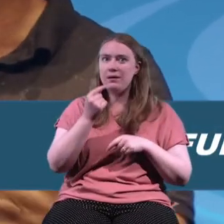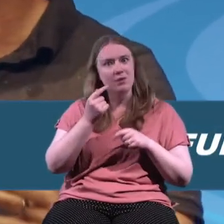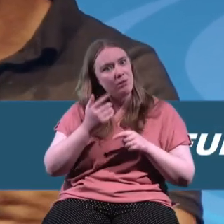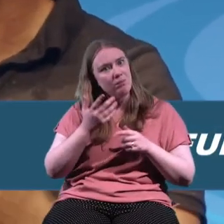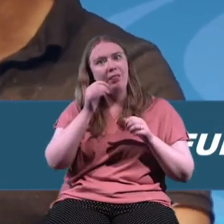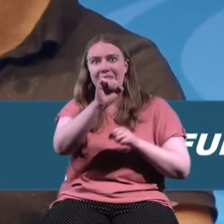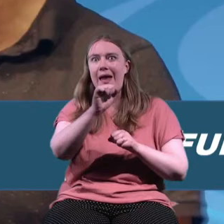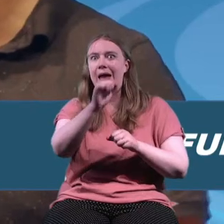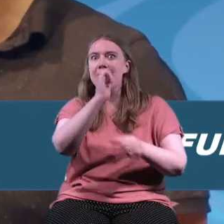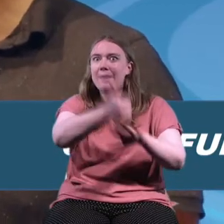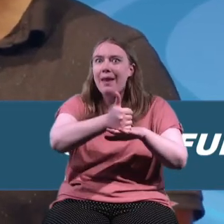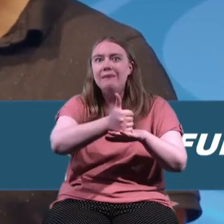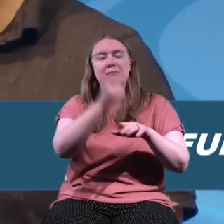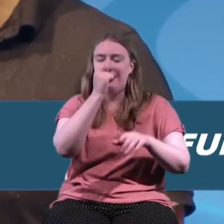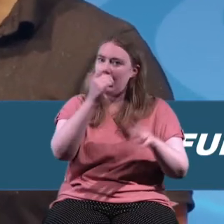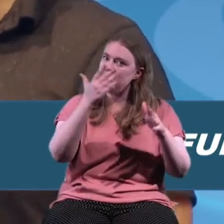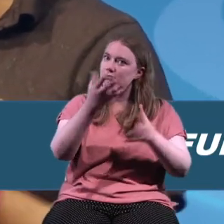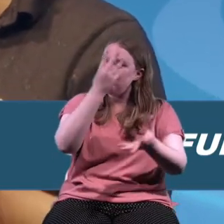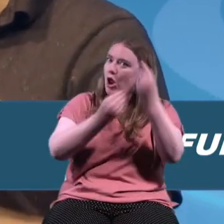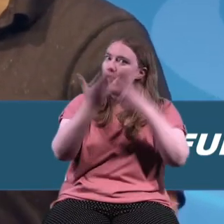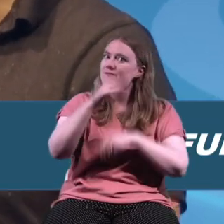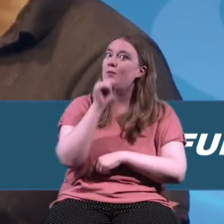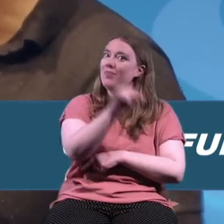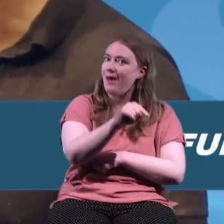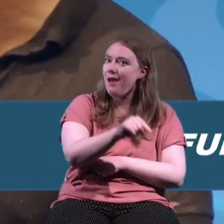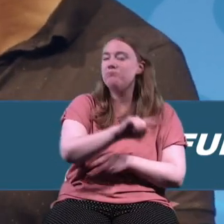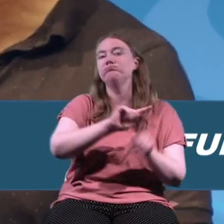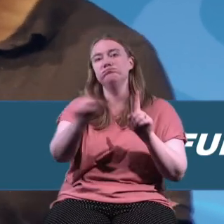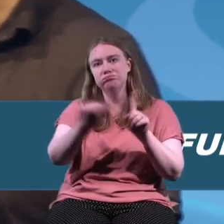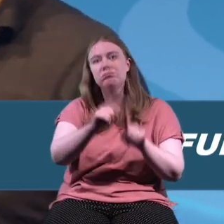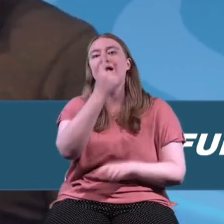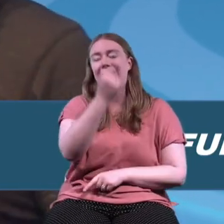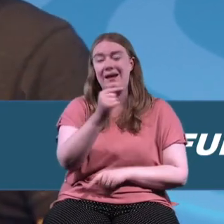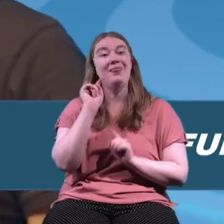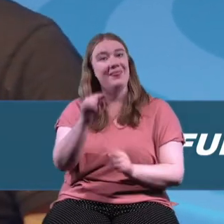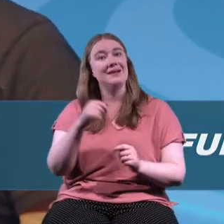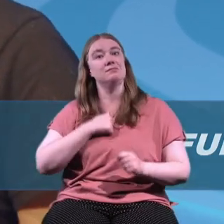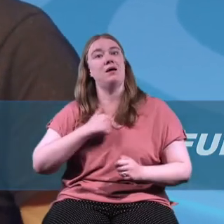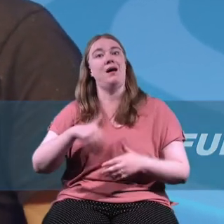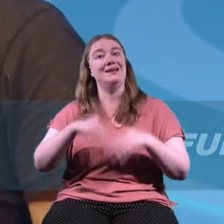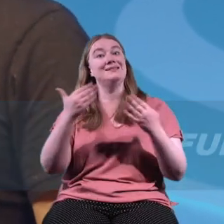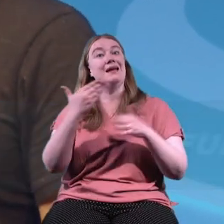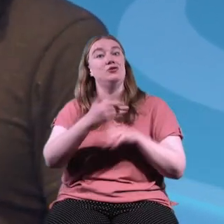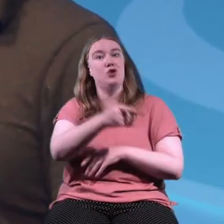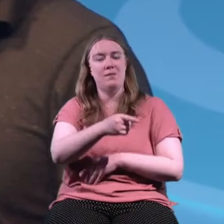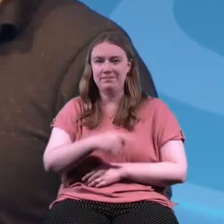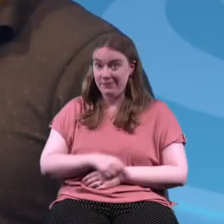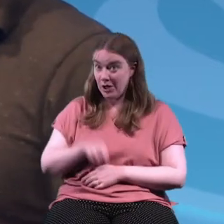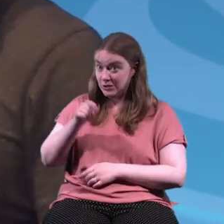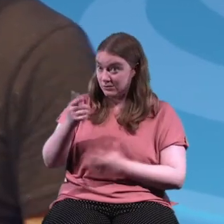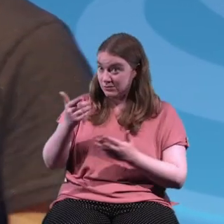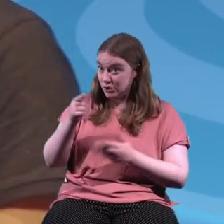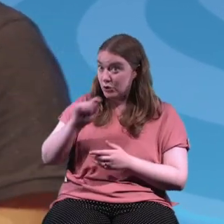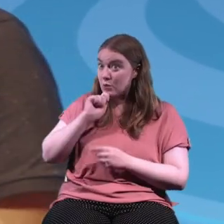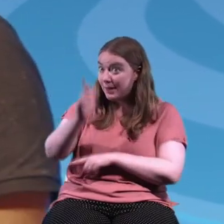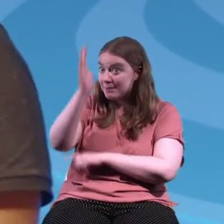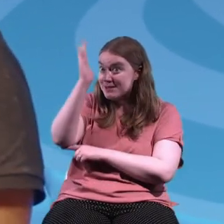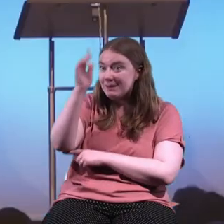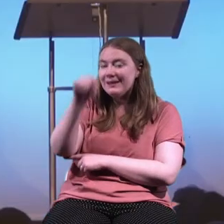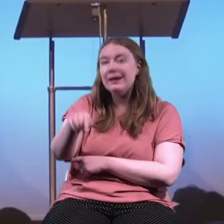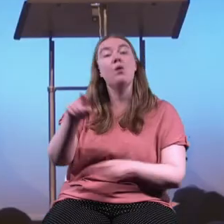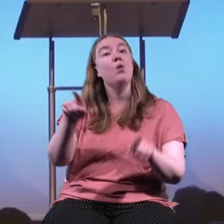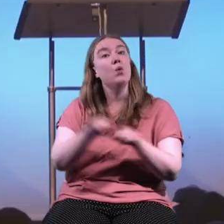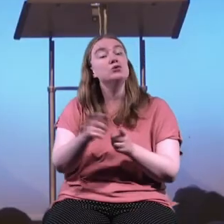where they're based. So that's my day job currently. Great. And you're not only speaking, you're also